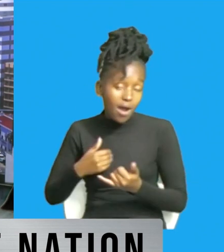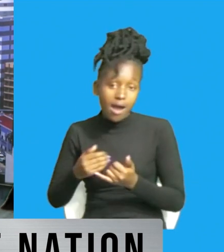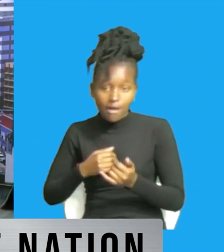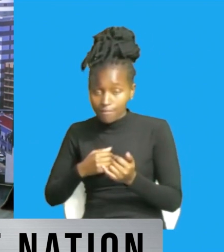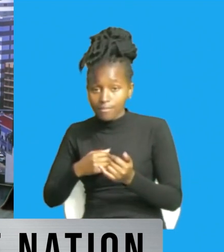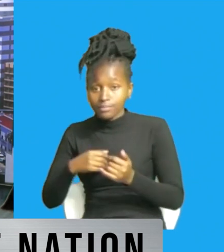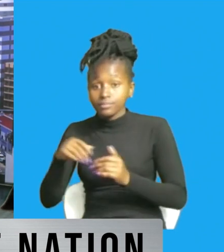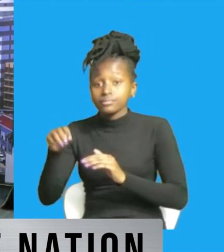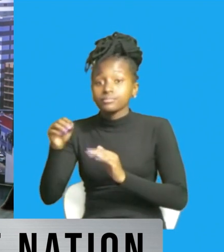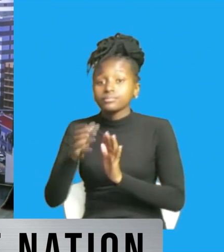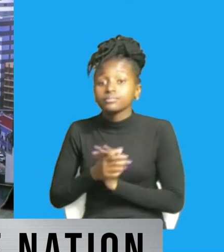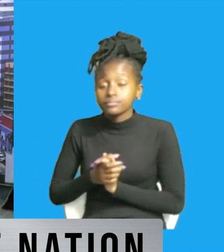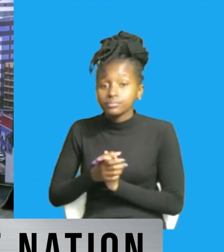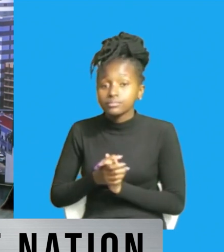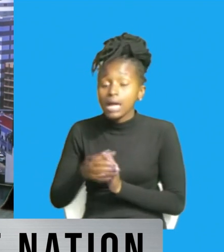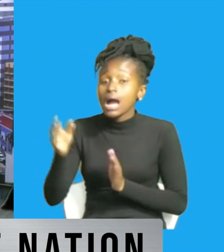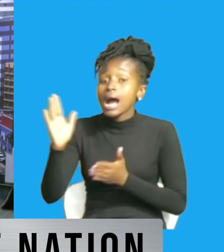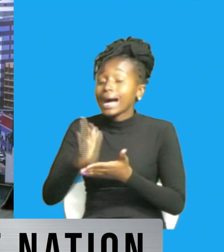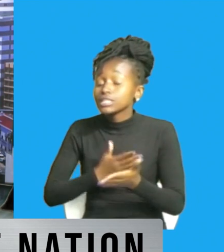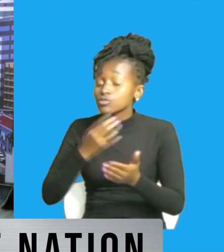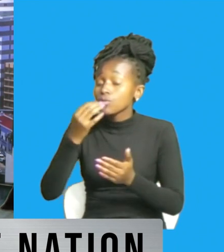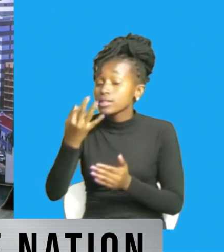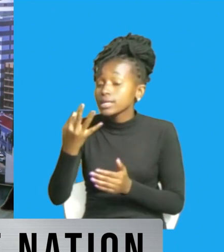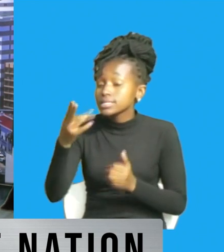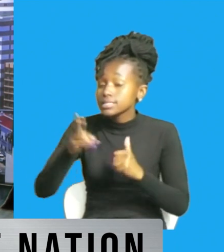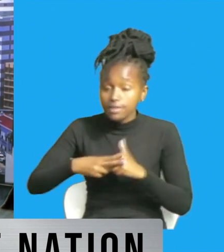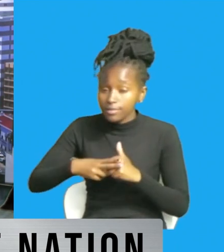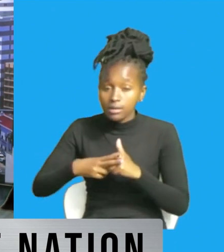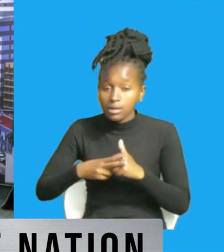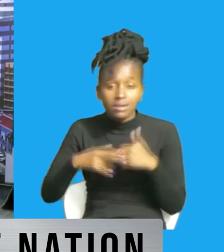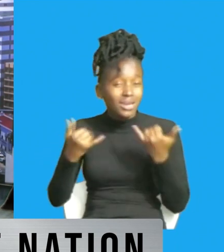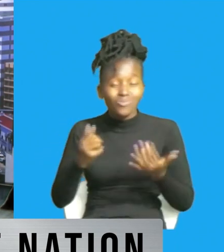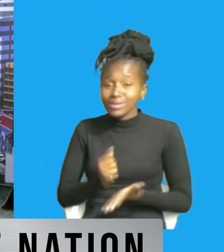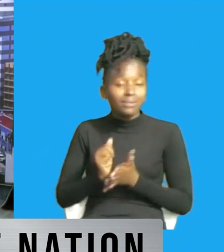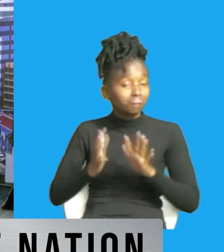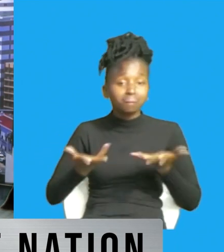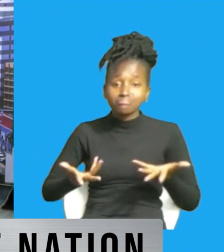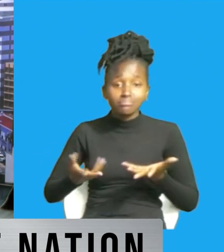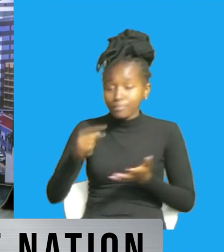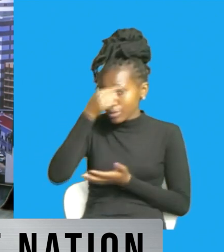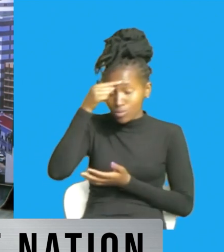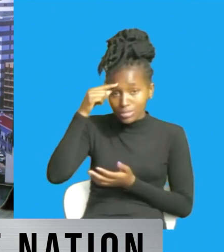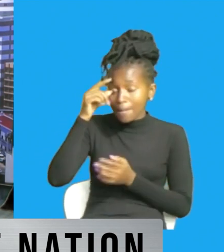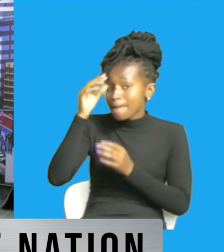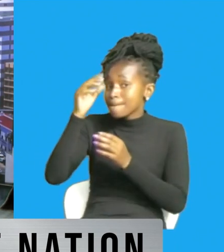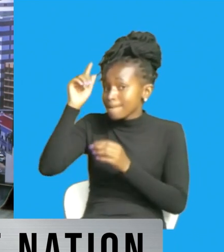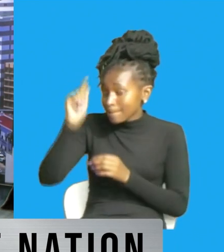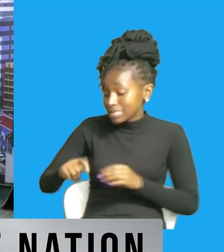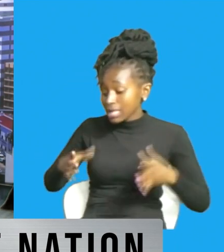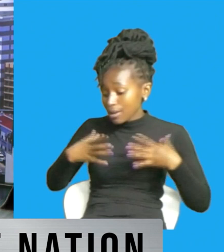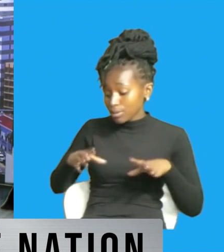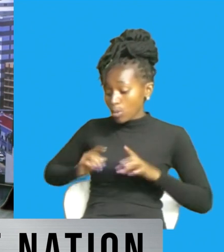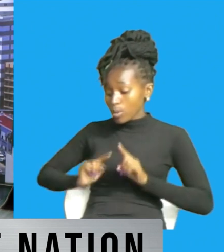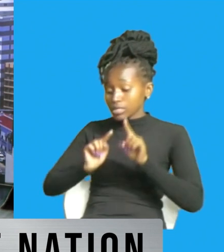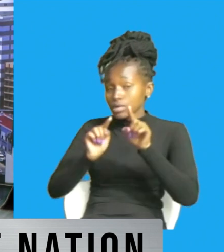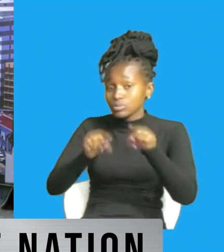Article 37, where does it stand? Because somebody needs to picket. Because which other